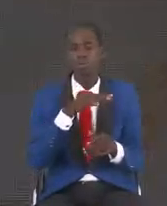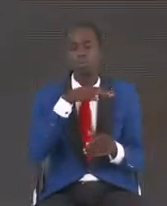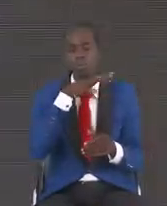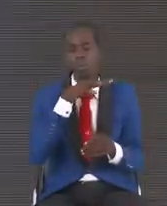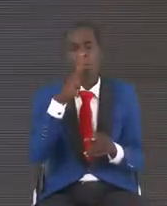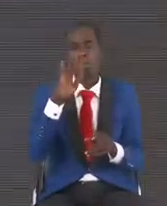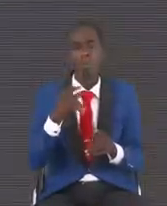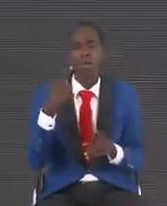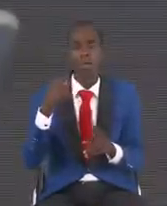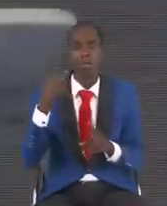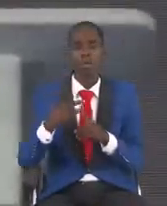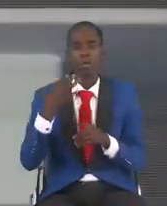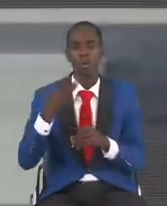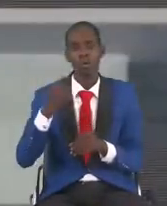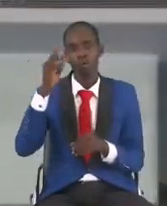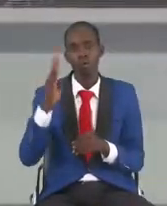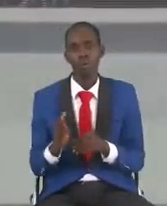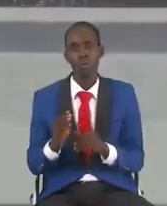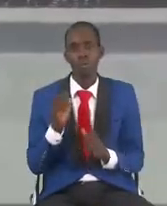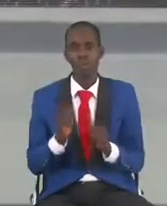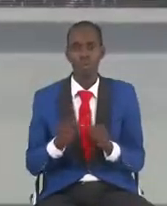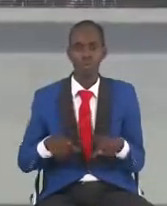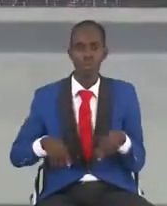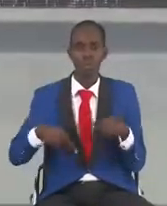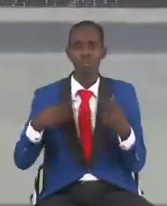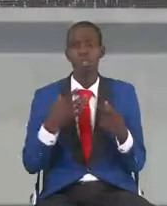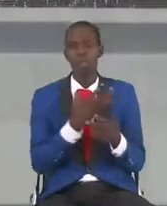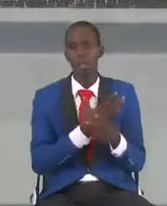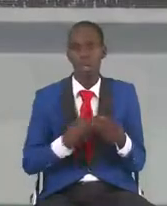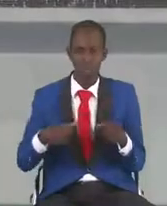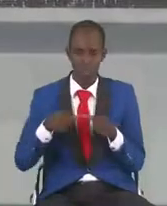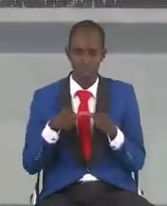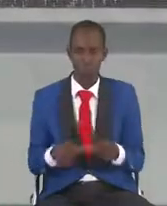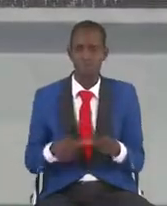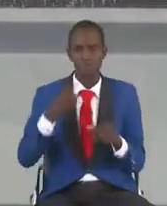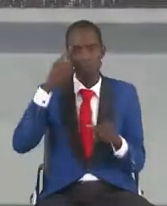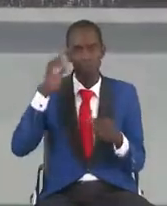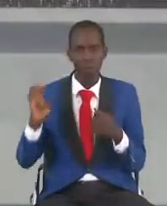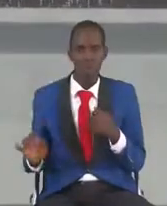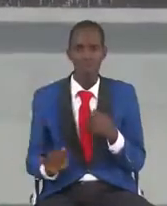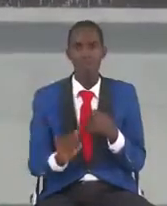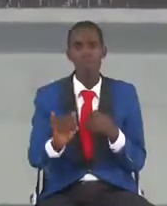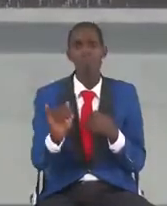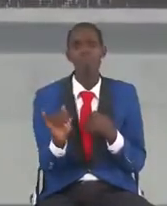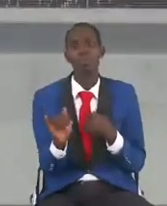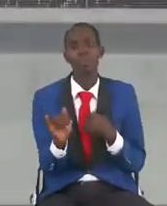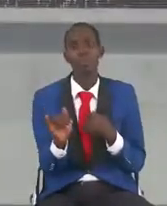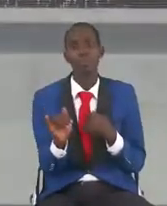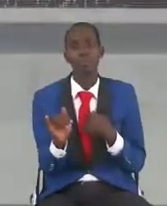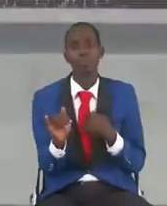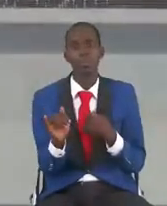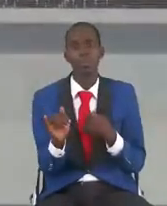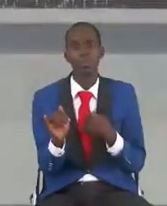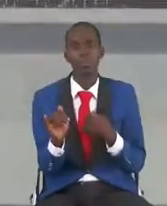of God, which liveth and abideth forever. Lively hope, and then